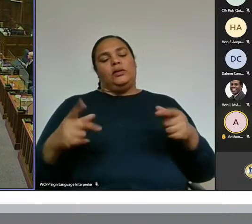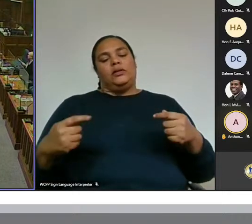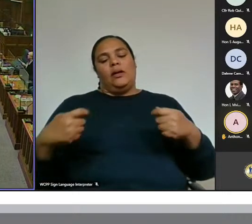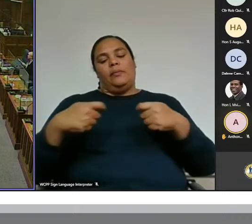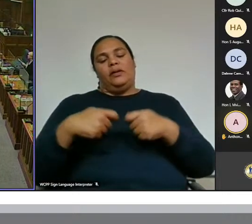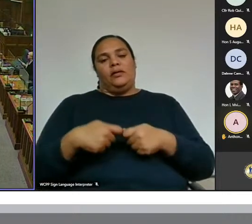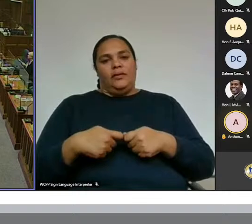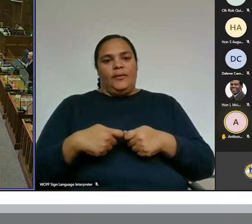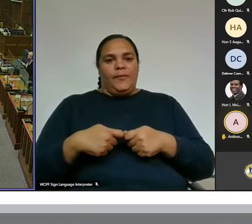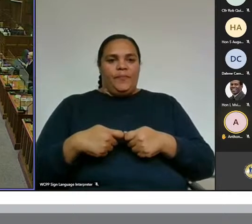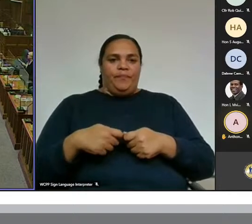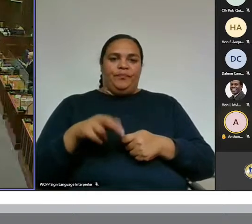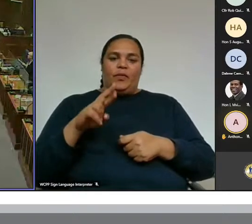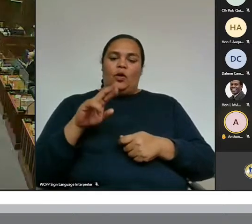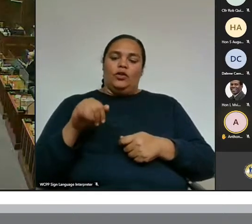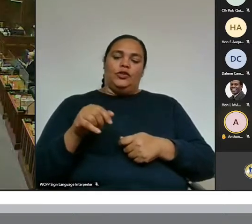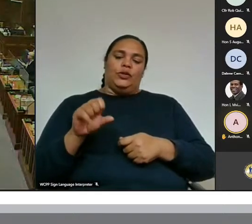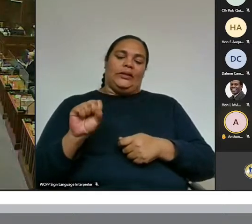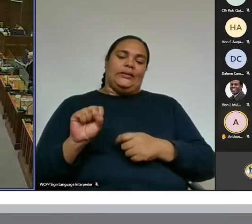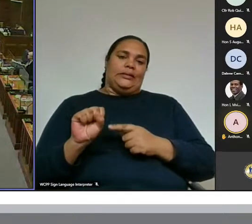the RJSs.